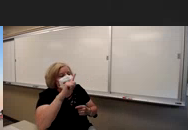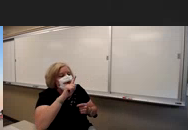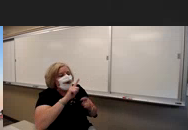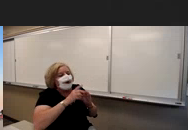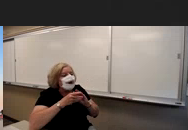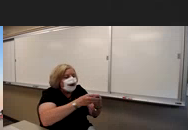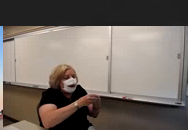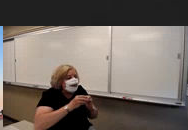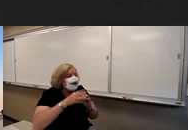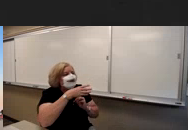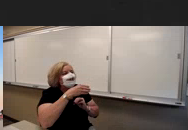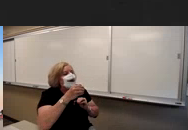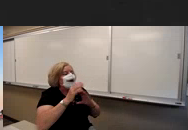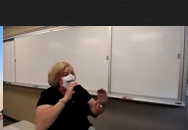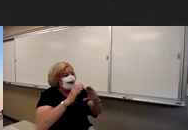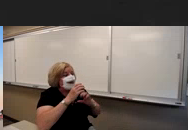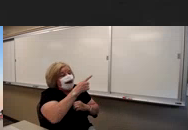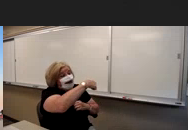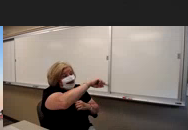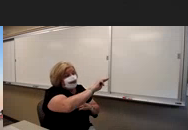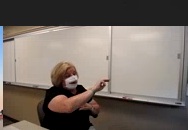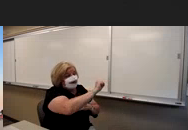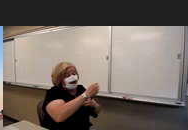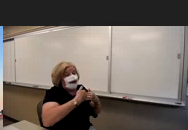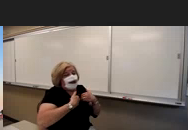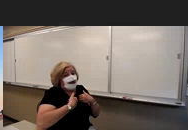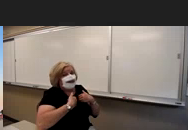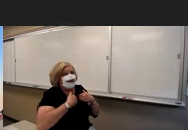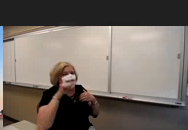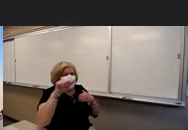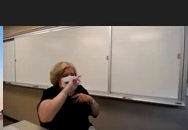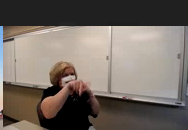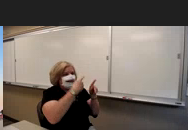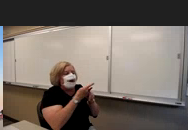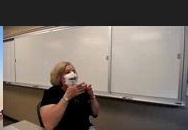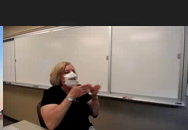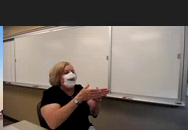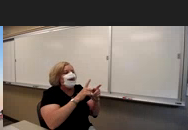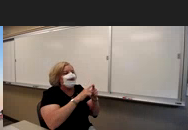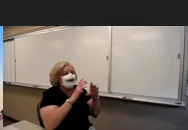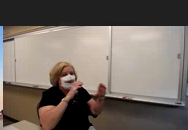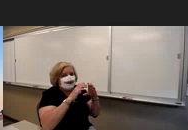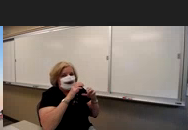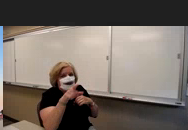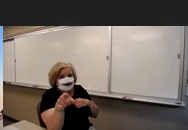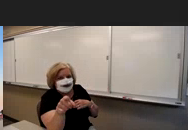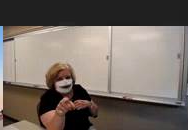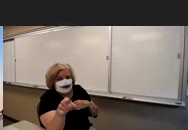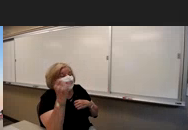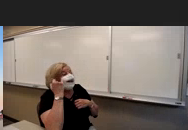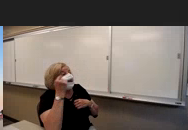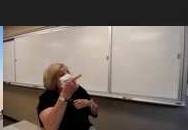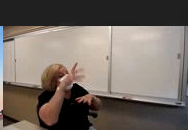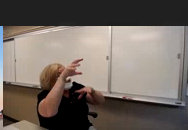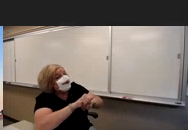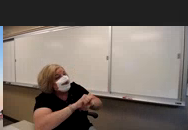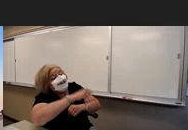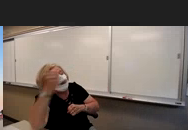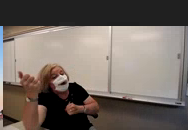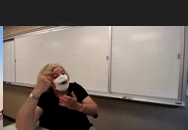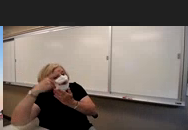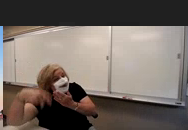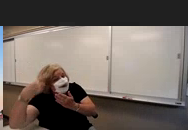communication is that they have this type of ways to communicate. And if you guys are used to like other